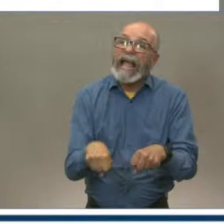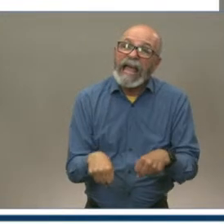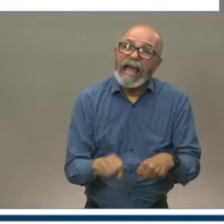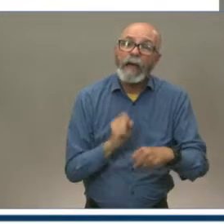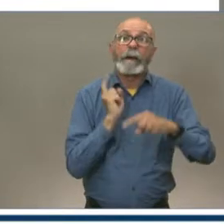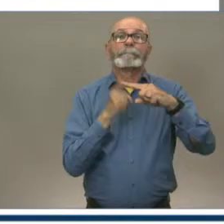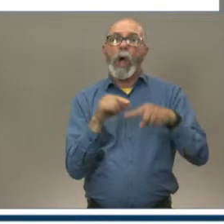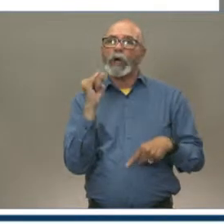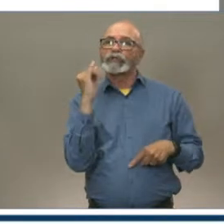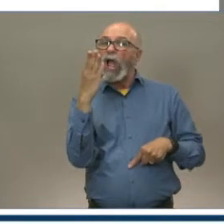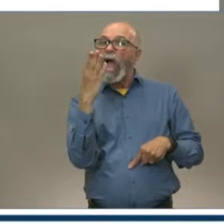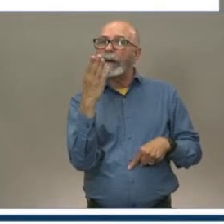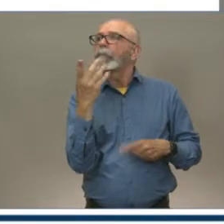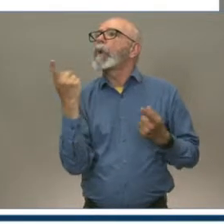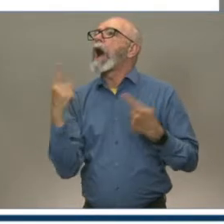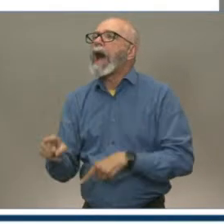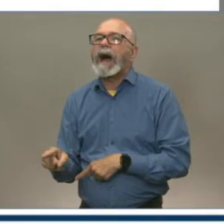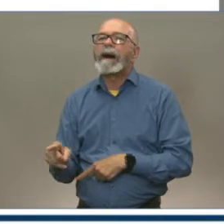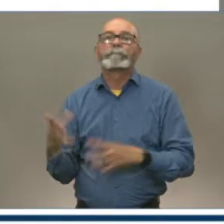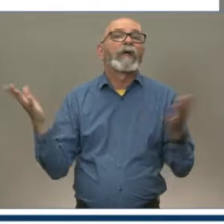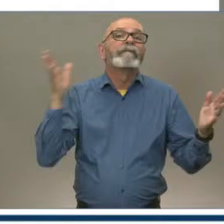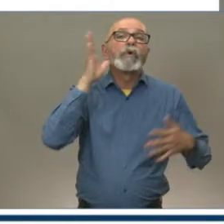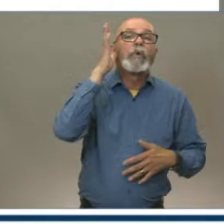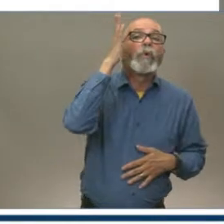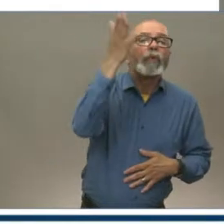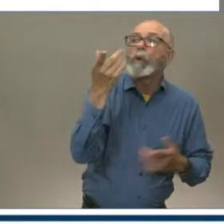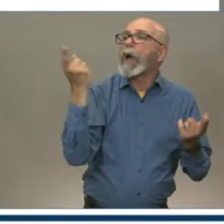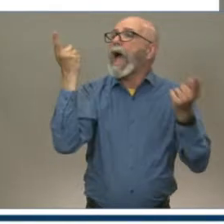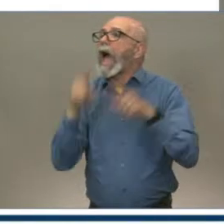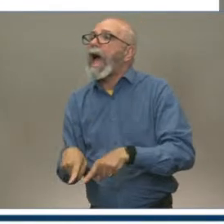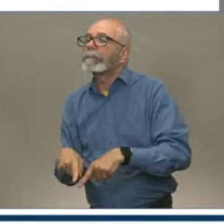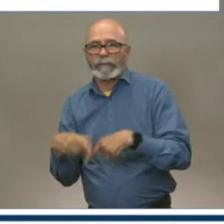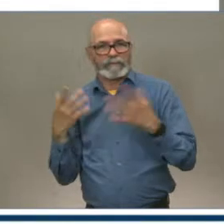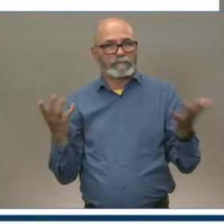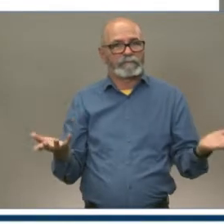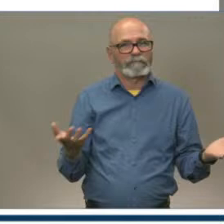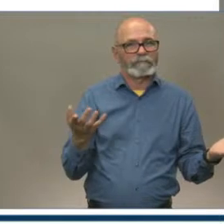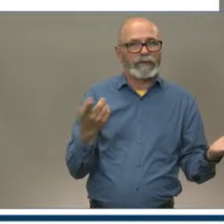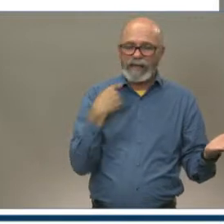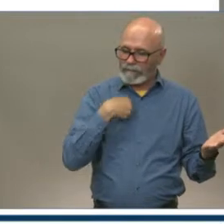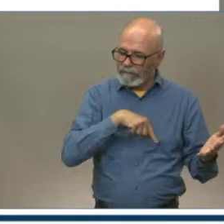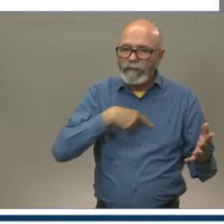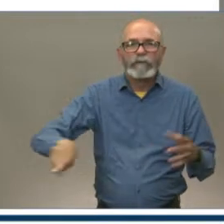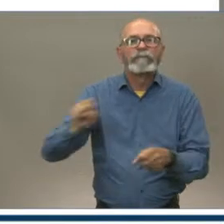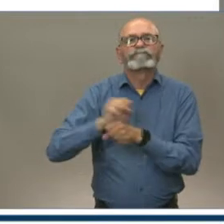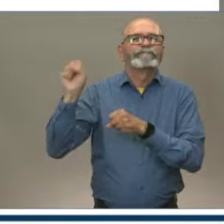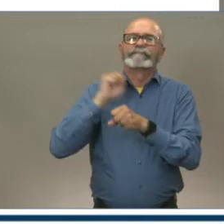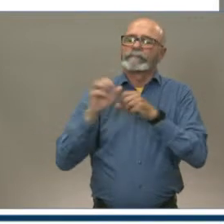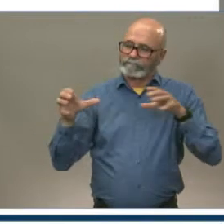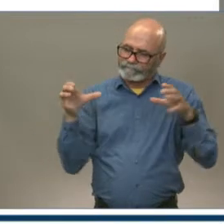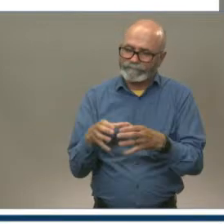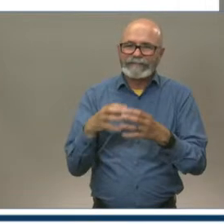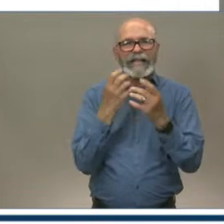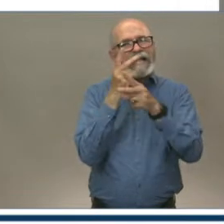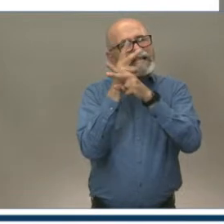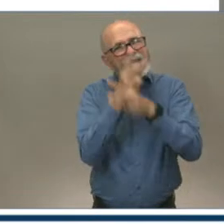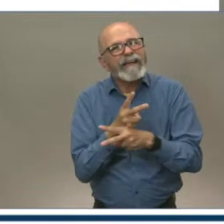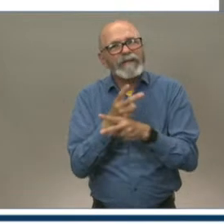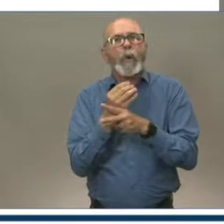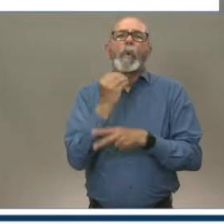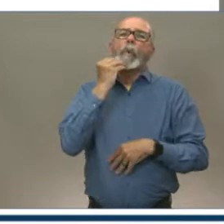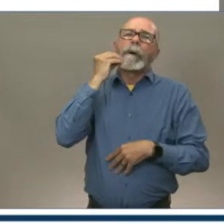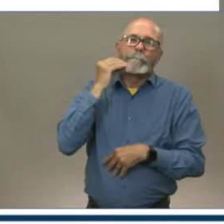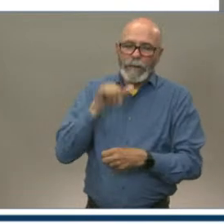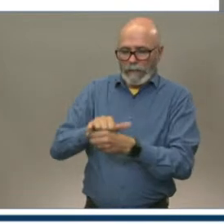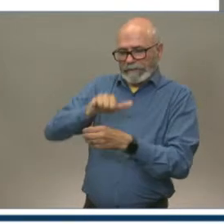with the necessary focus and caution. It has to start with everyone staying much closer to home, in your